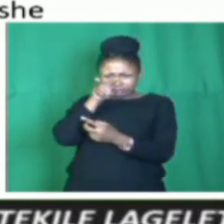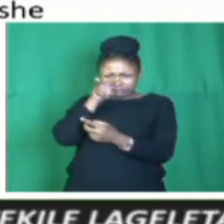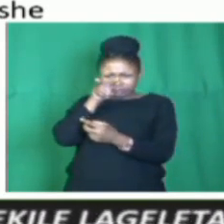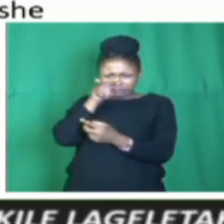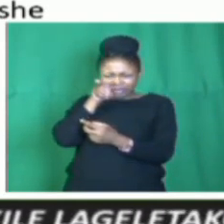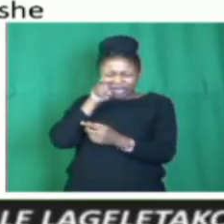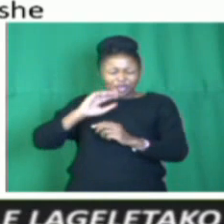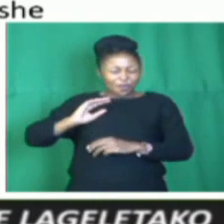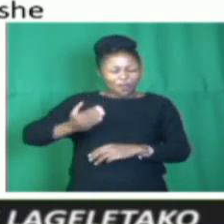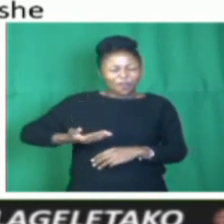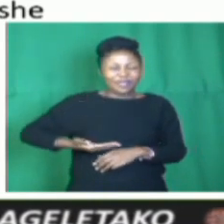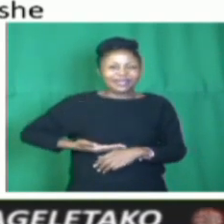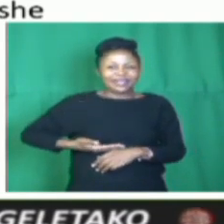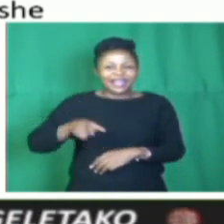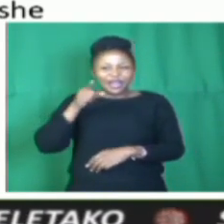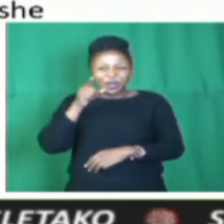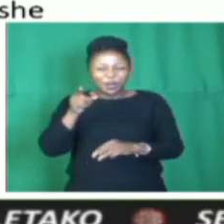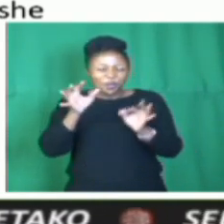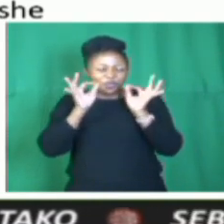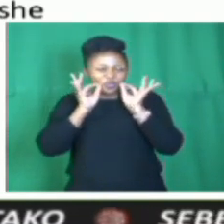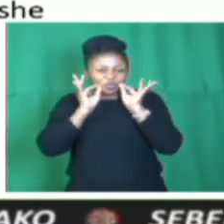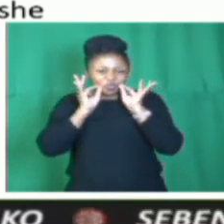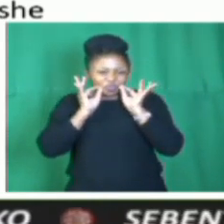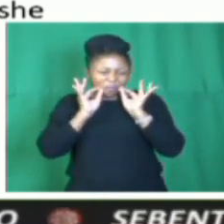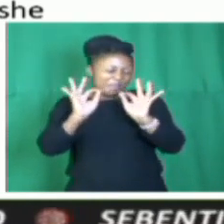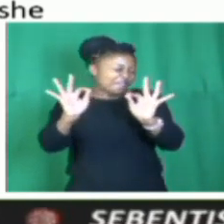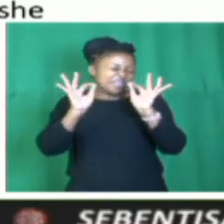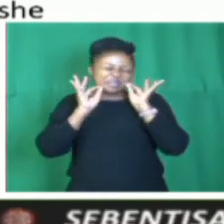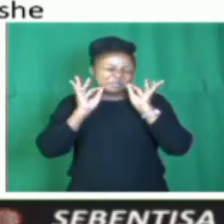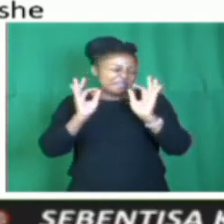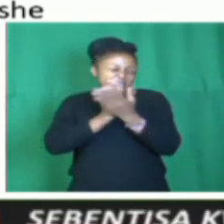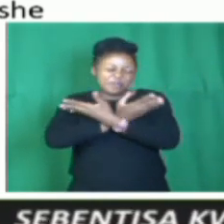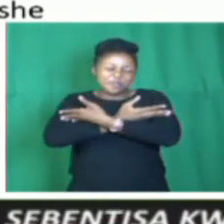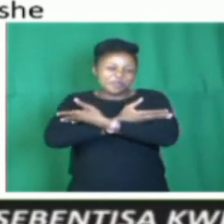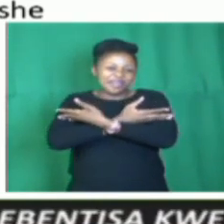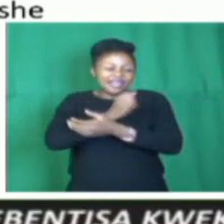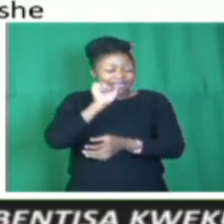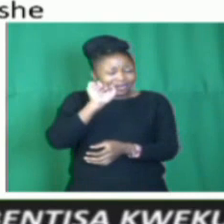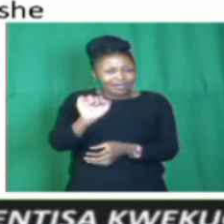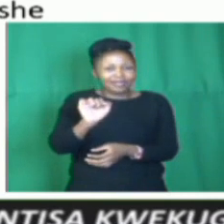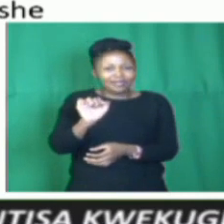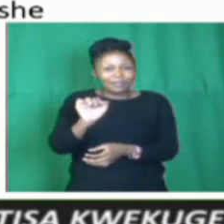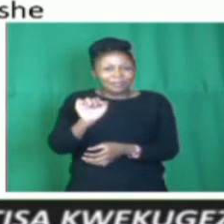trance. She is perfection redefined and an epitome of